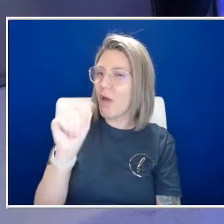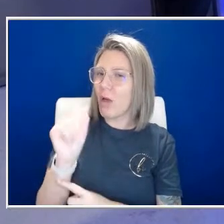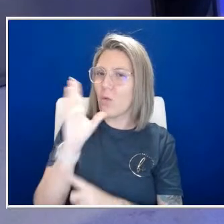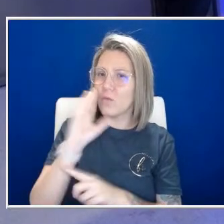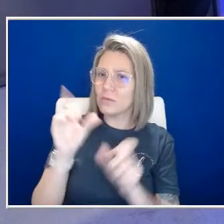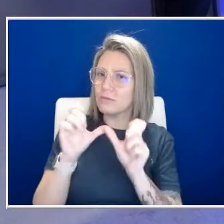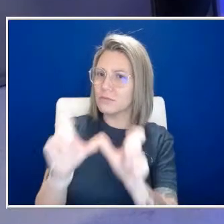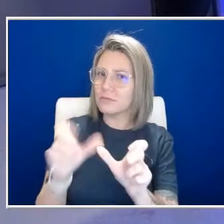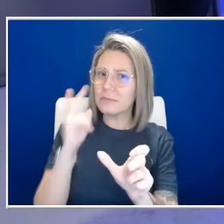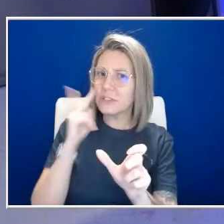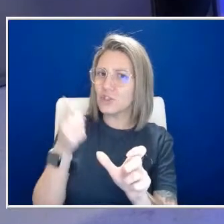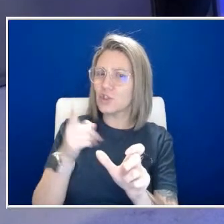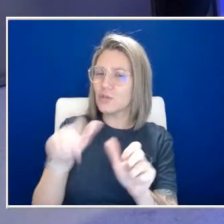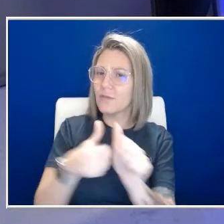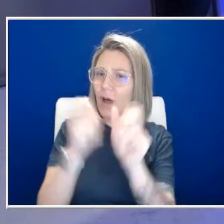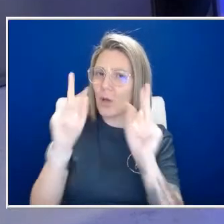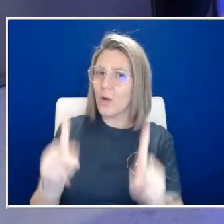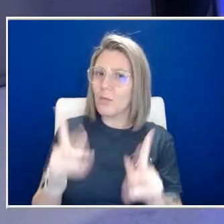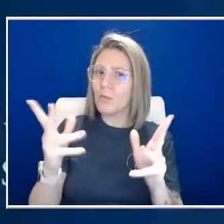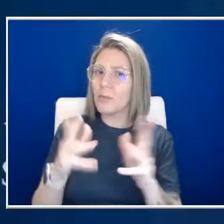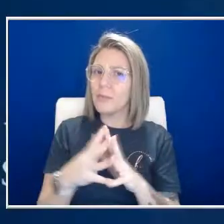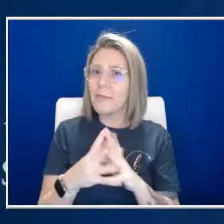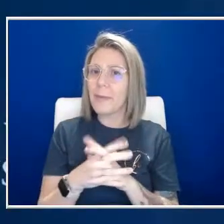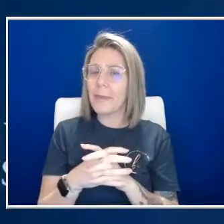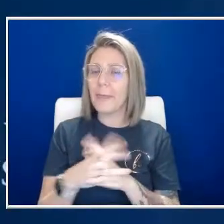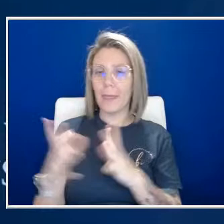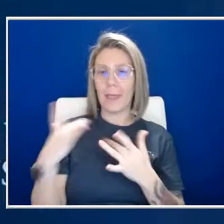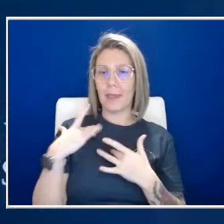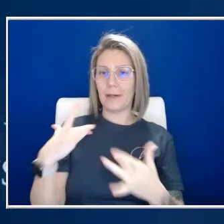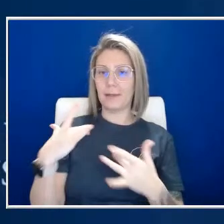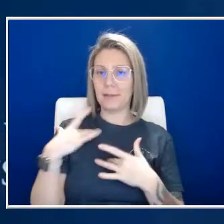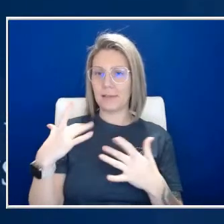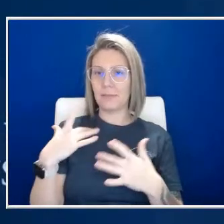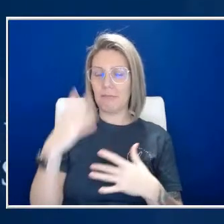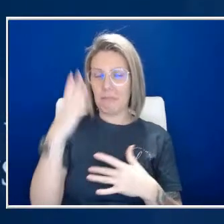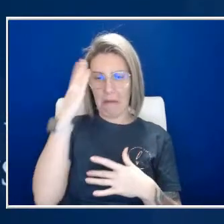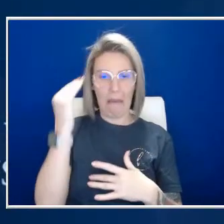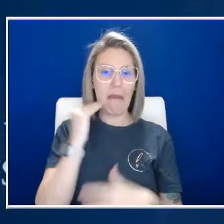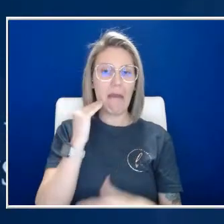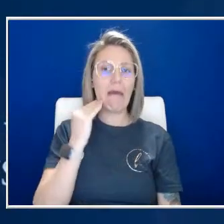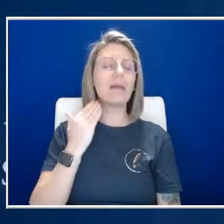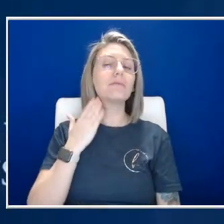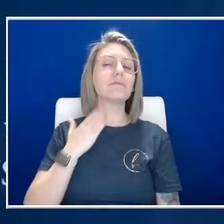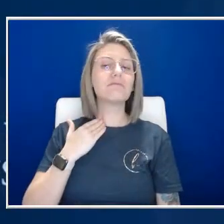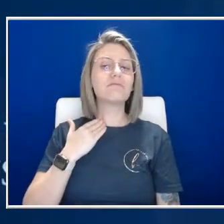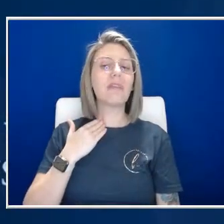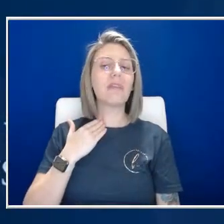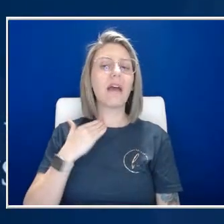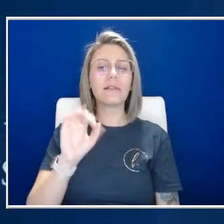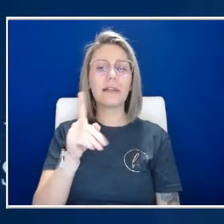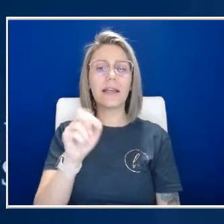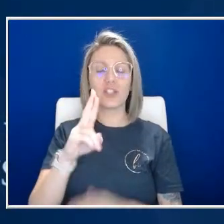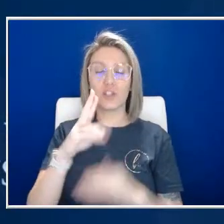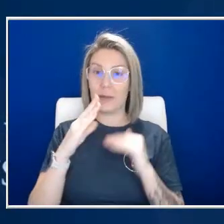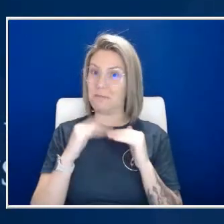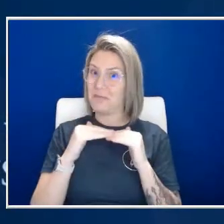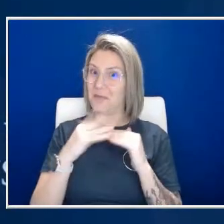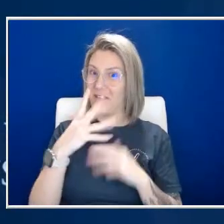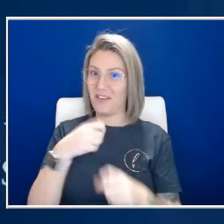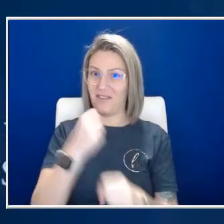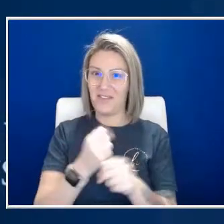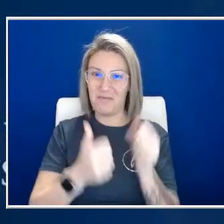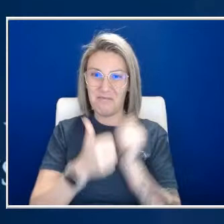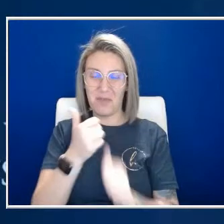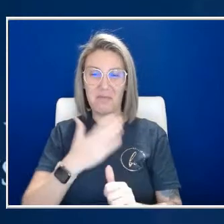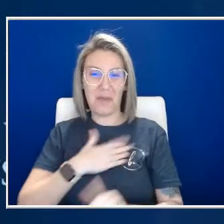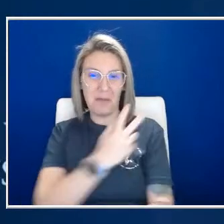follow-up be? Usually a patient with head and neck cancer, we follow for at least 5 years, and most of my patients, I tell them I'd like to see